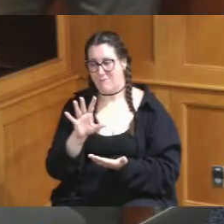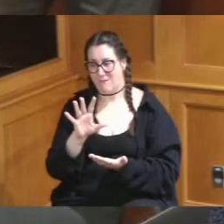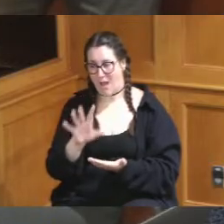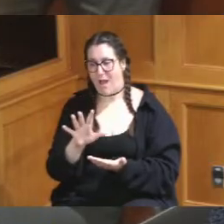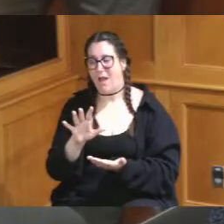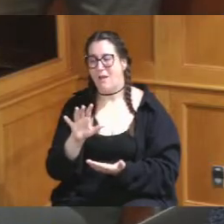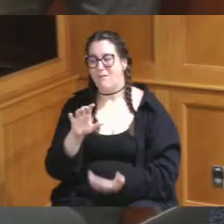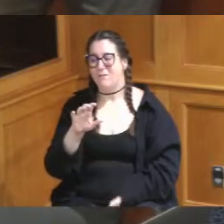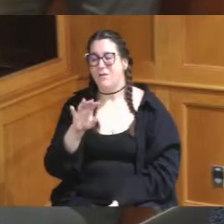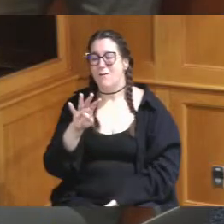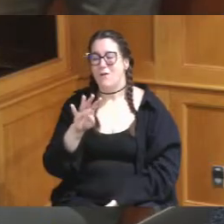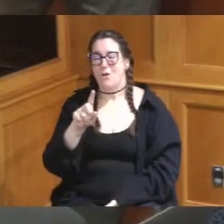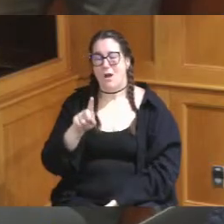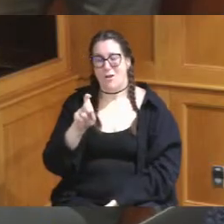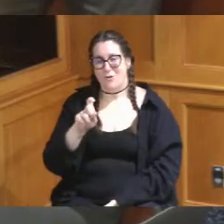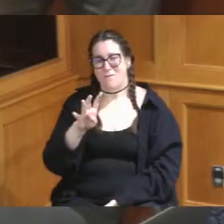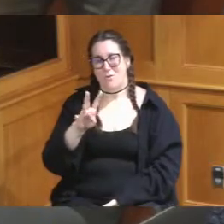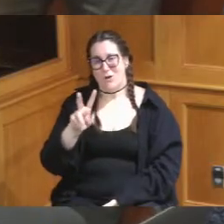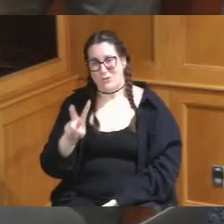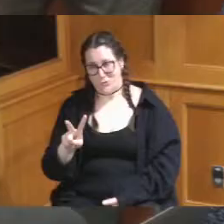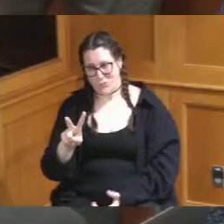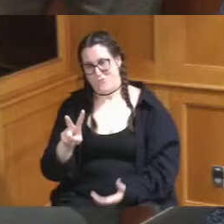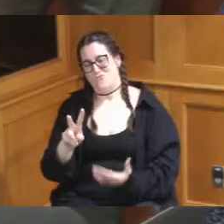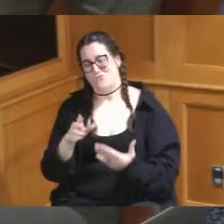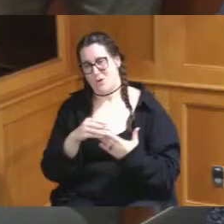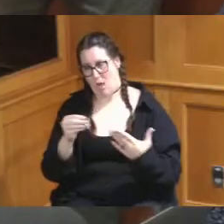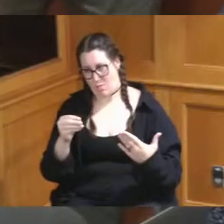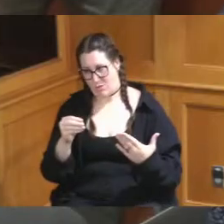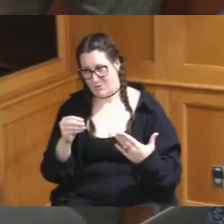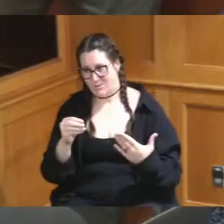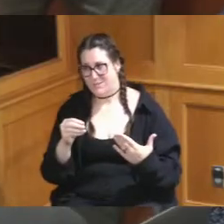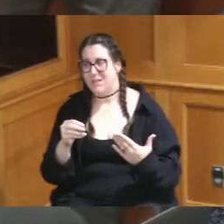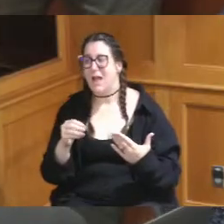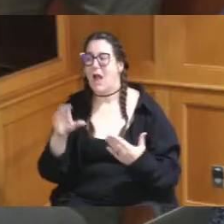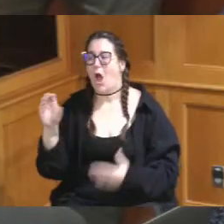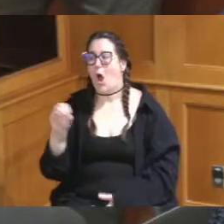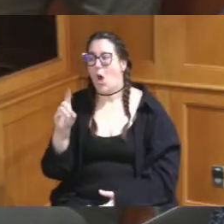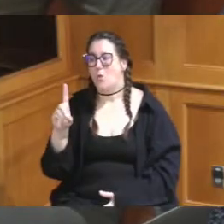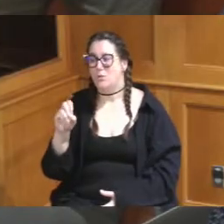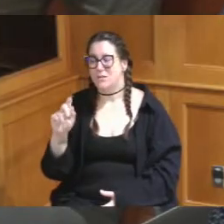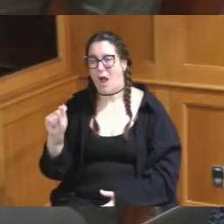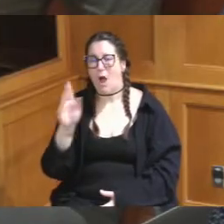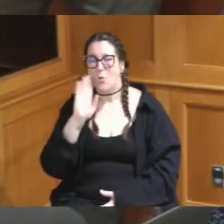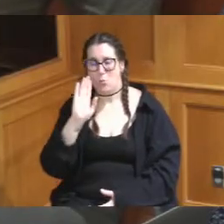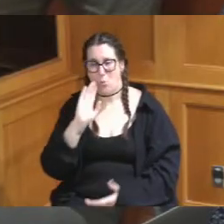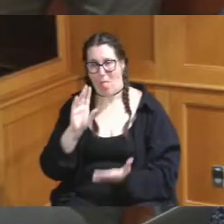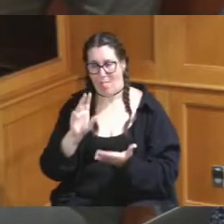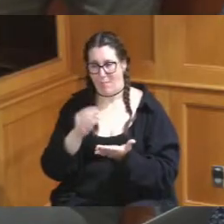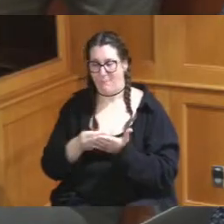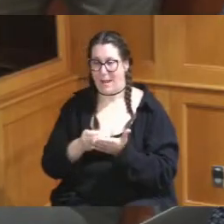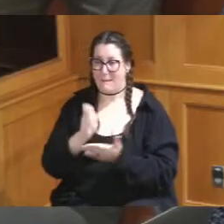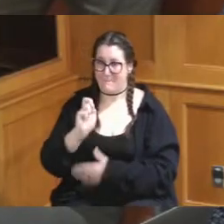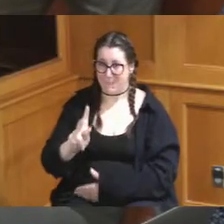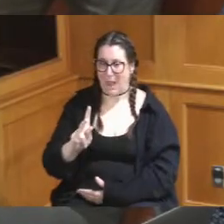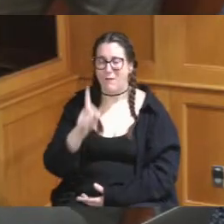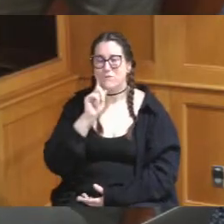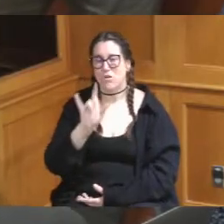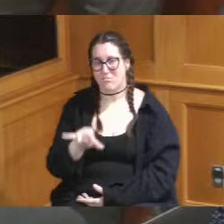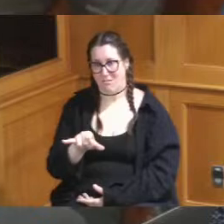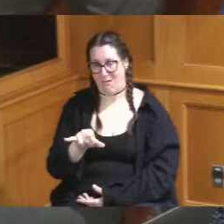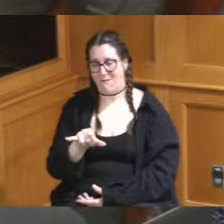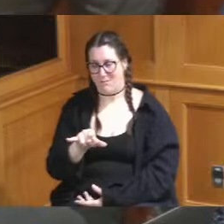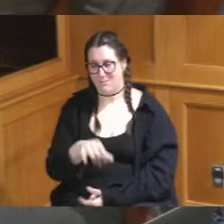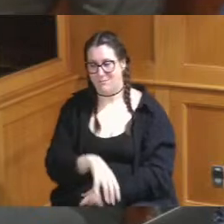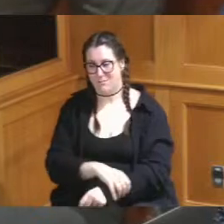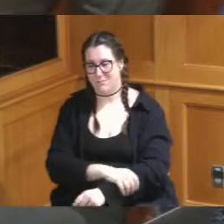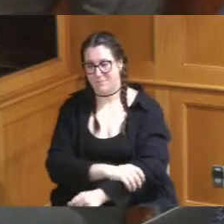$4,895,142. Which will ultimately be reimbursed by ODOT. As you'll recall, back in December, the board approved an agreement with ODOT